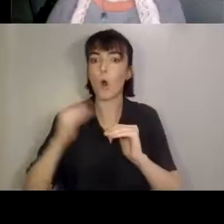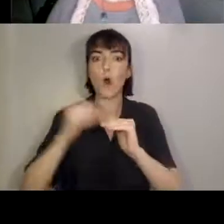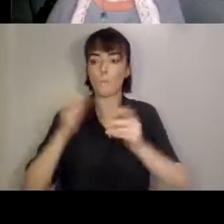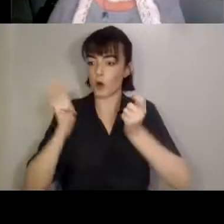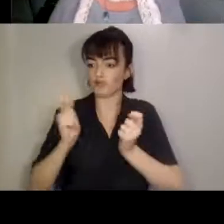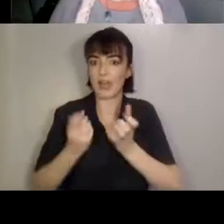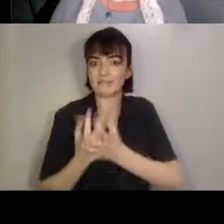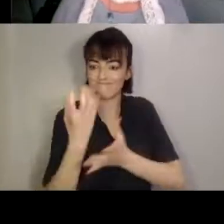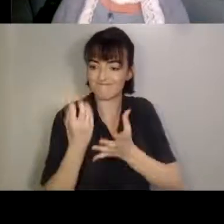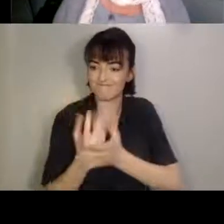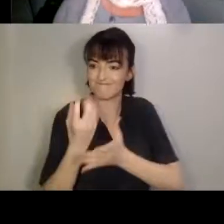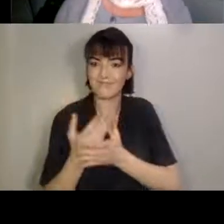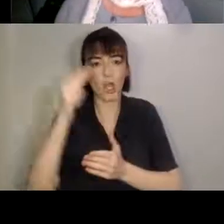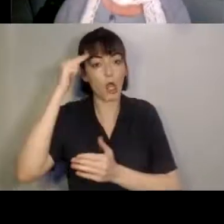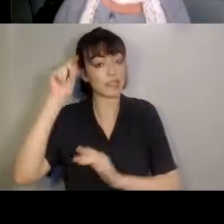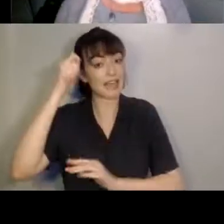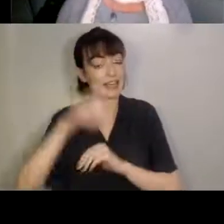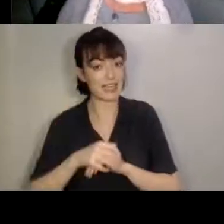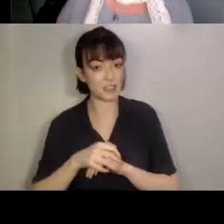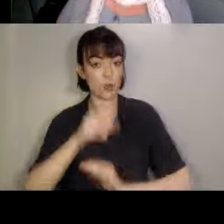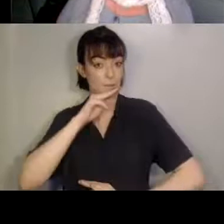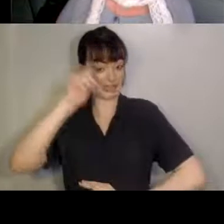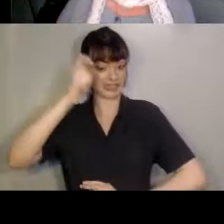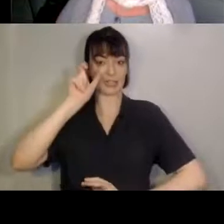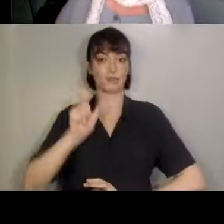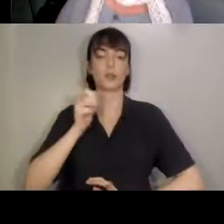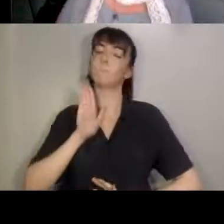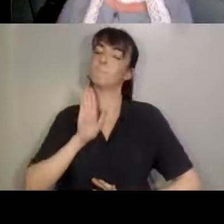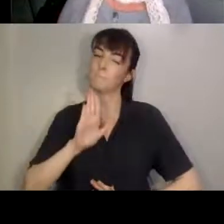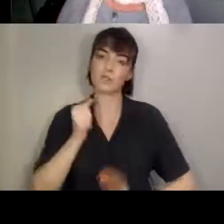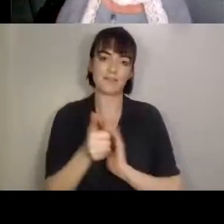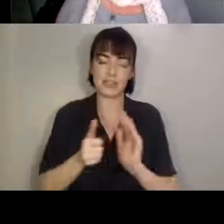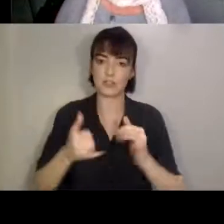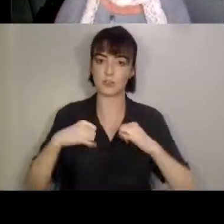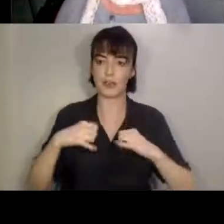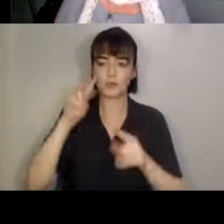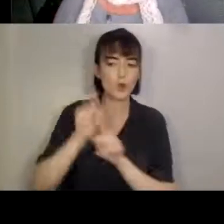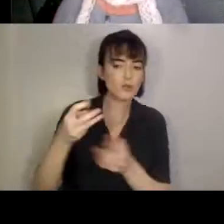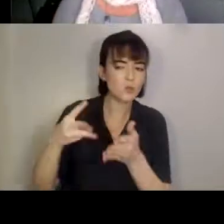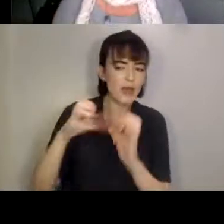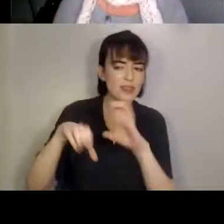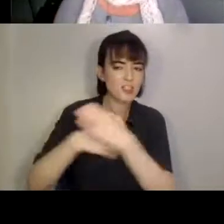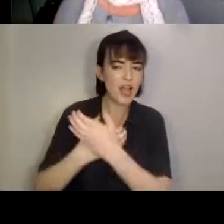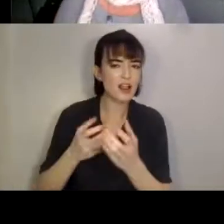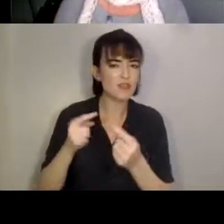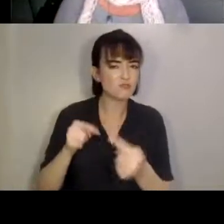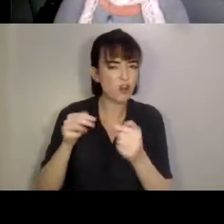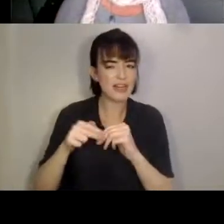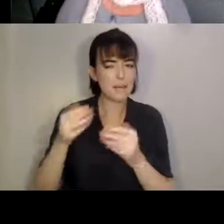test involves. So the tester has to have skills to be able to identify that situation.